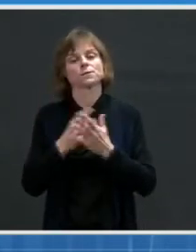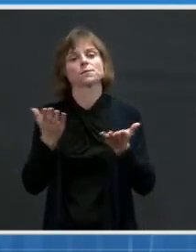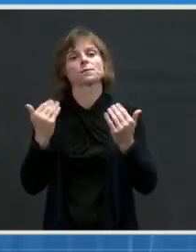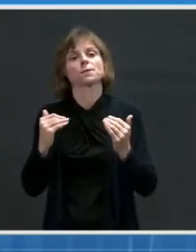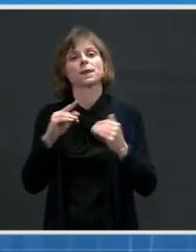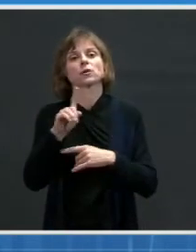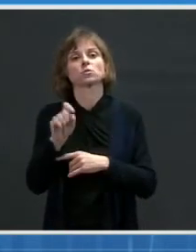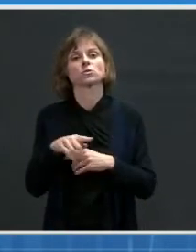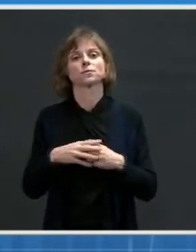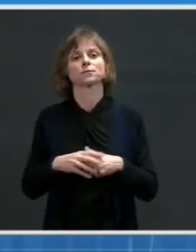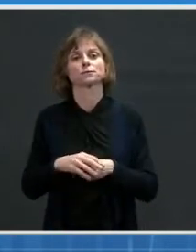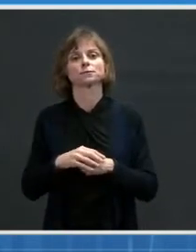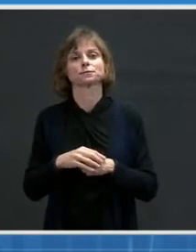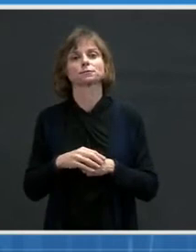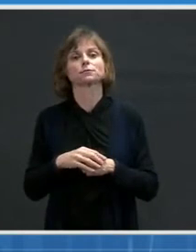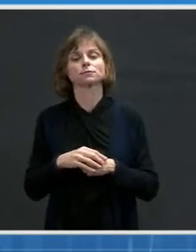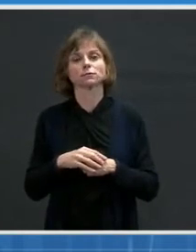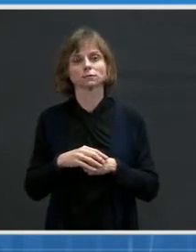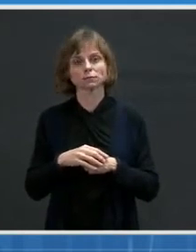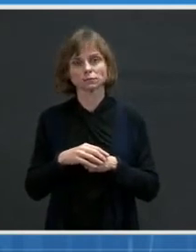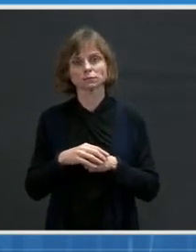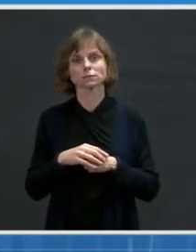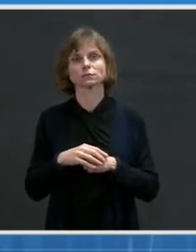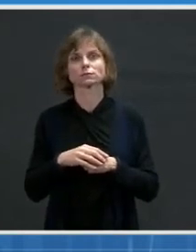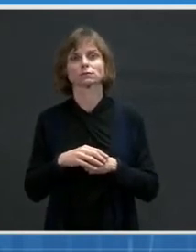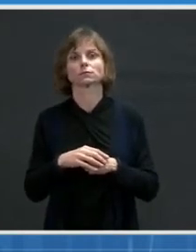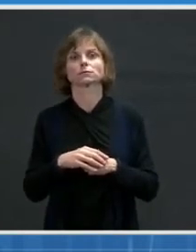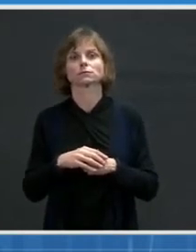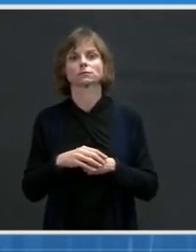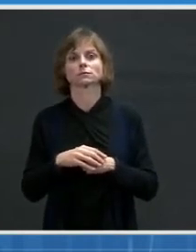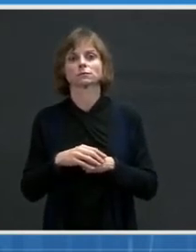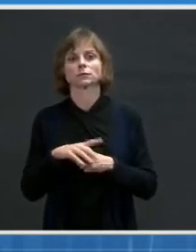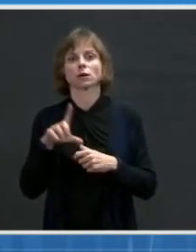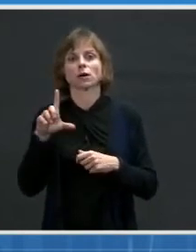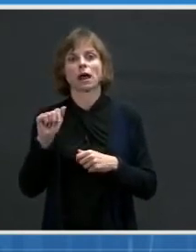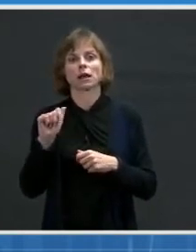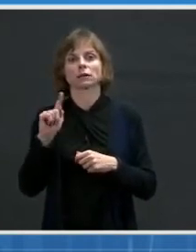question. Next, we'll go to Chris Majurian at Los Angeles Times.